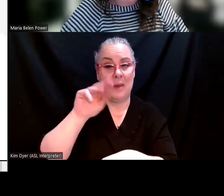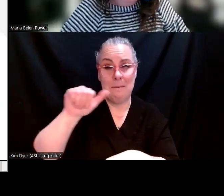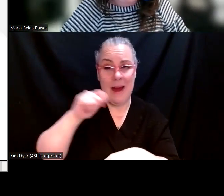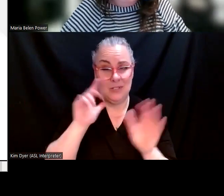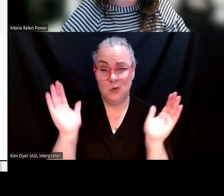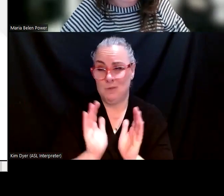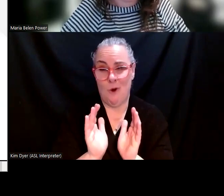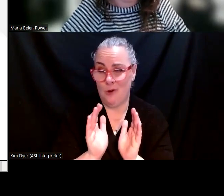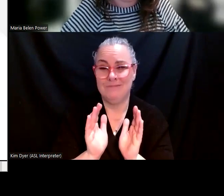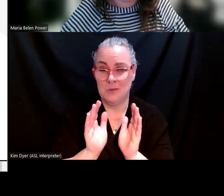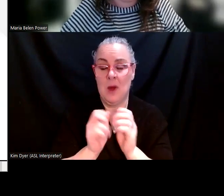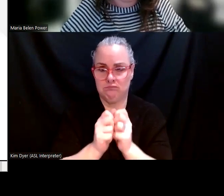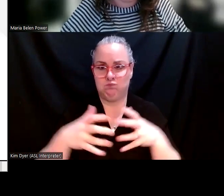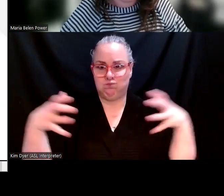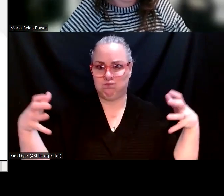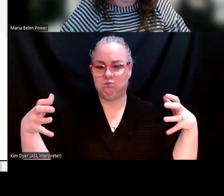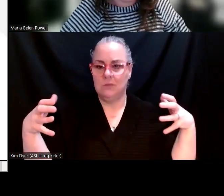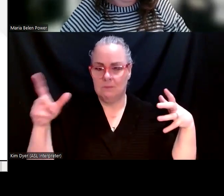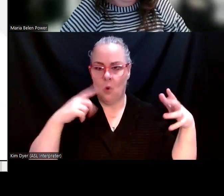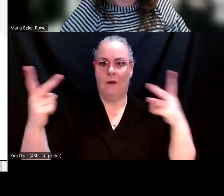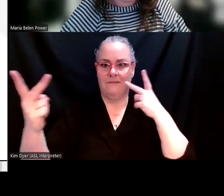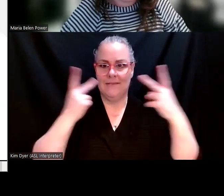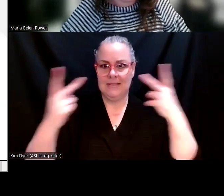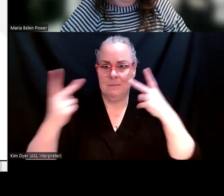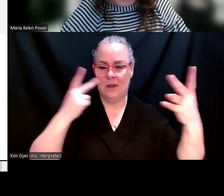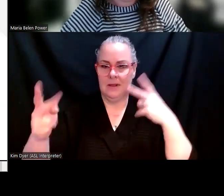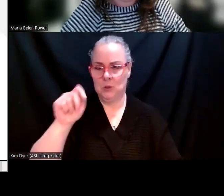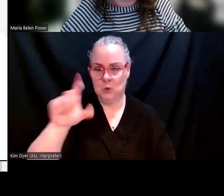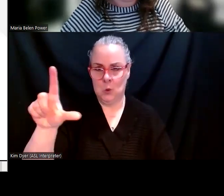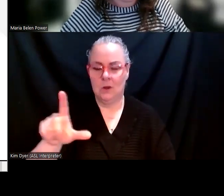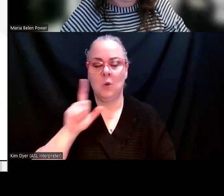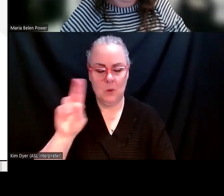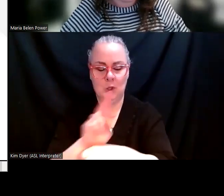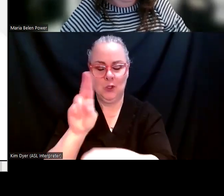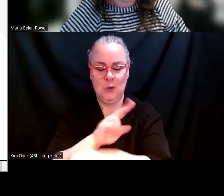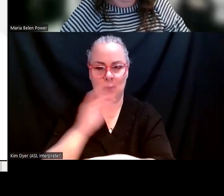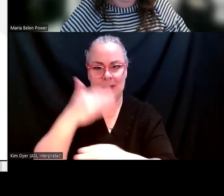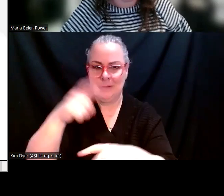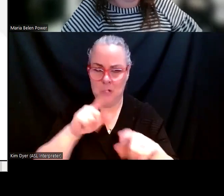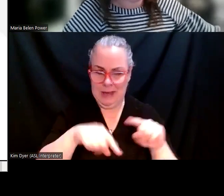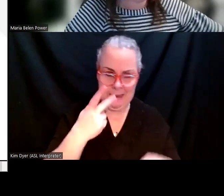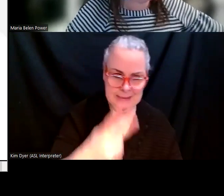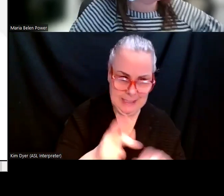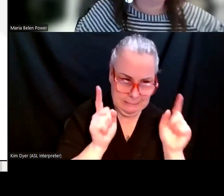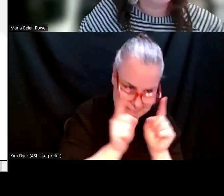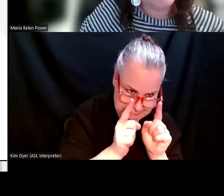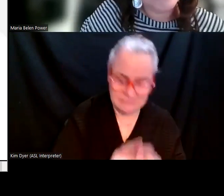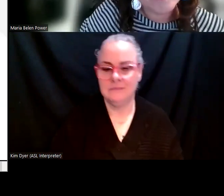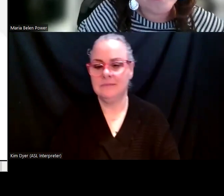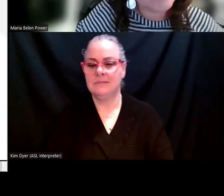small and we will make a more visible tool that we will use in the report. But thank you.